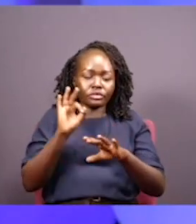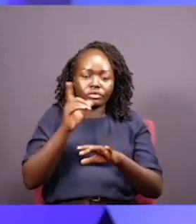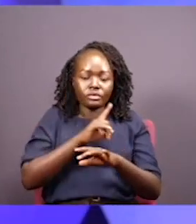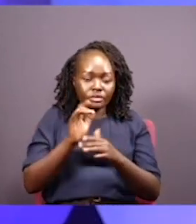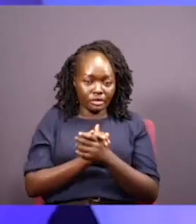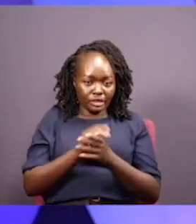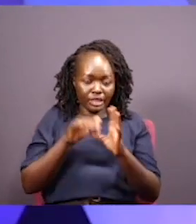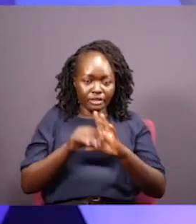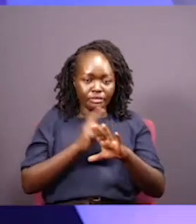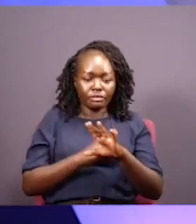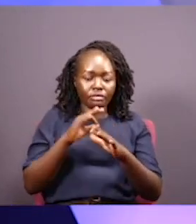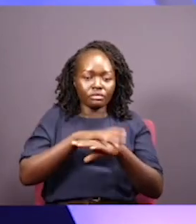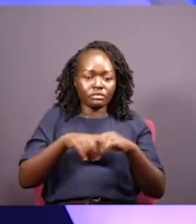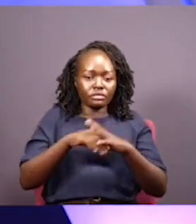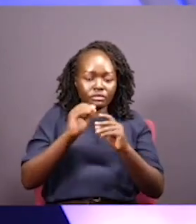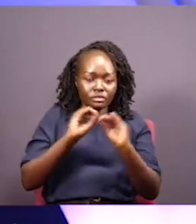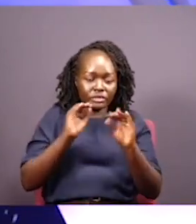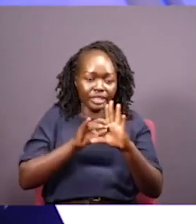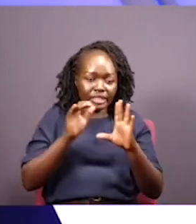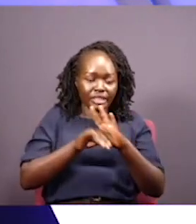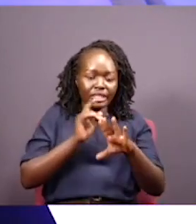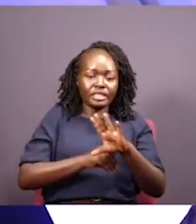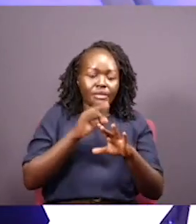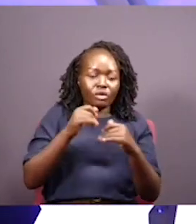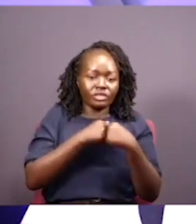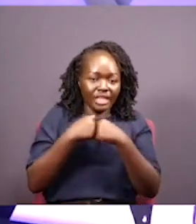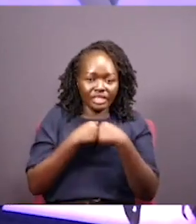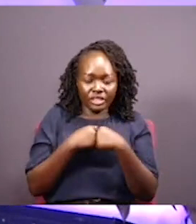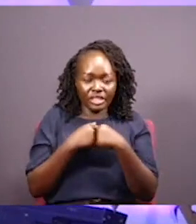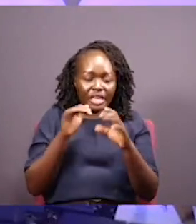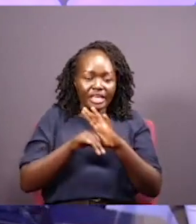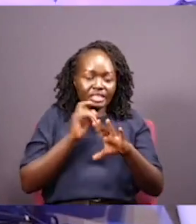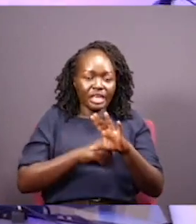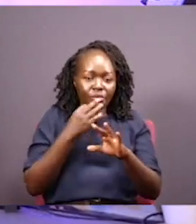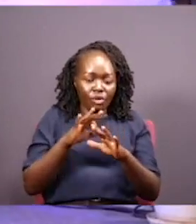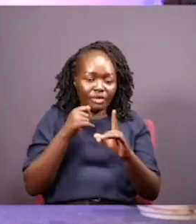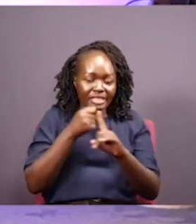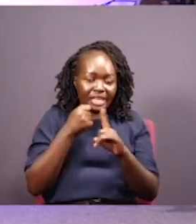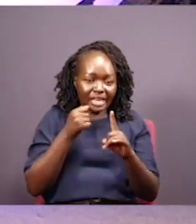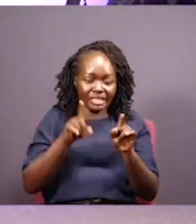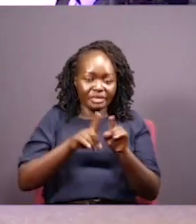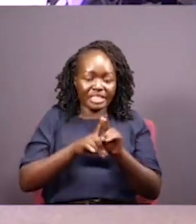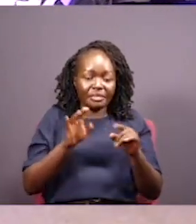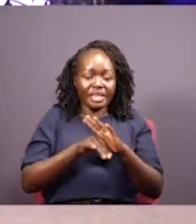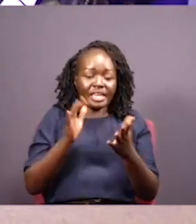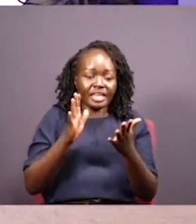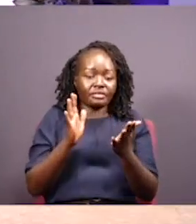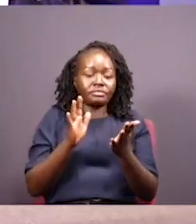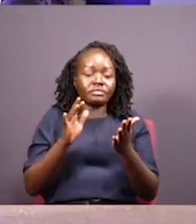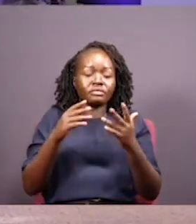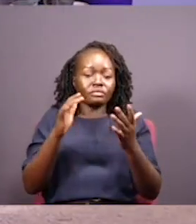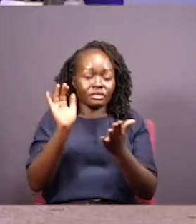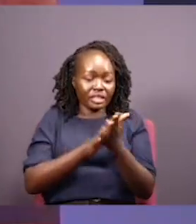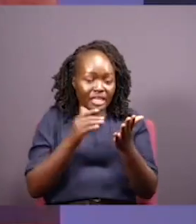of discomfort, in the midst of those challenges, in the midst of the attack, even in persecution, remain faithful